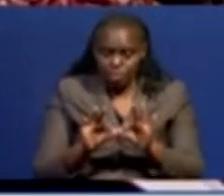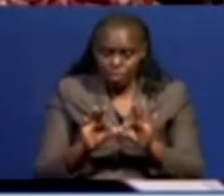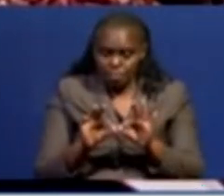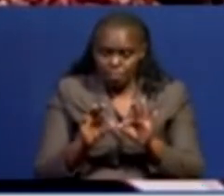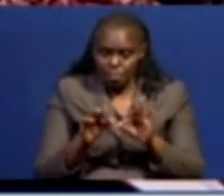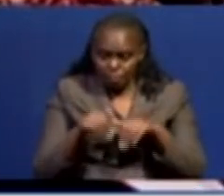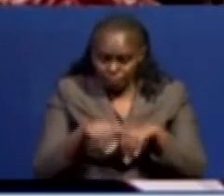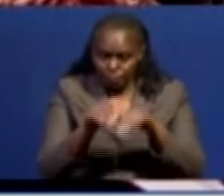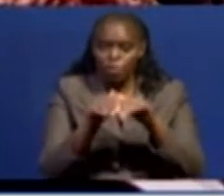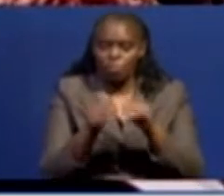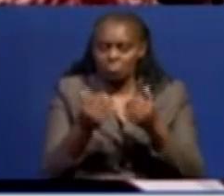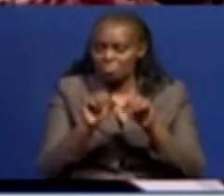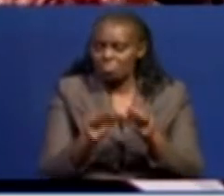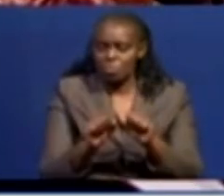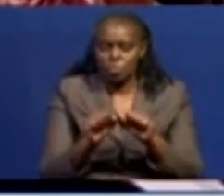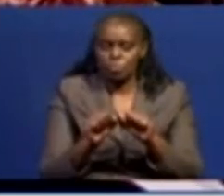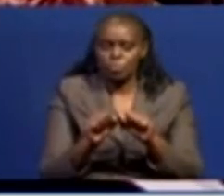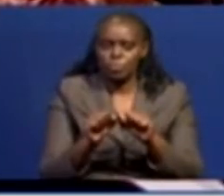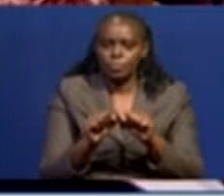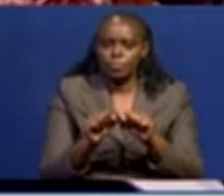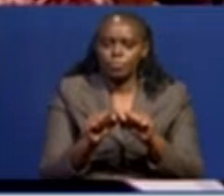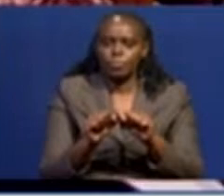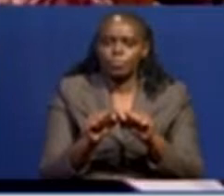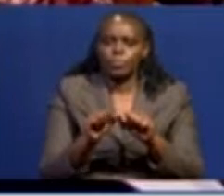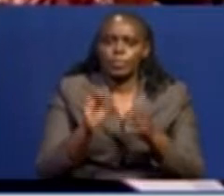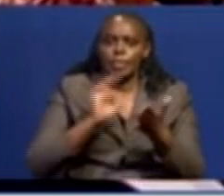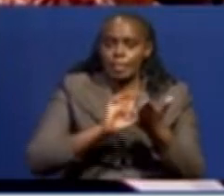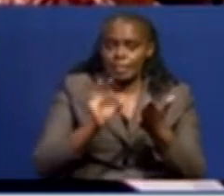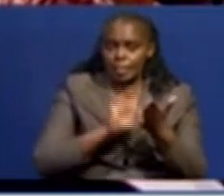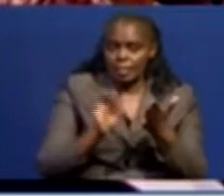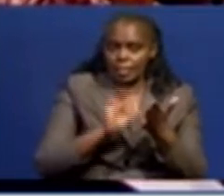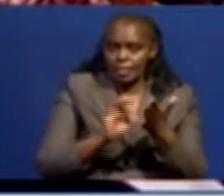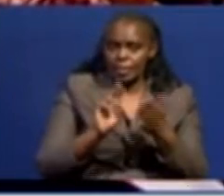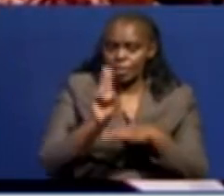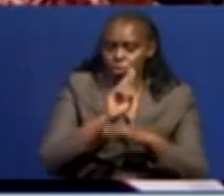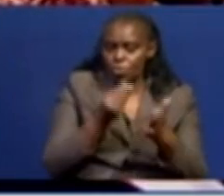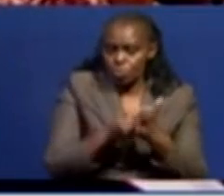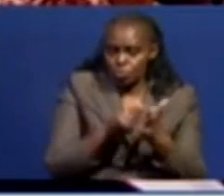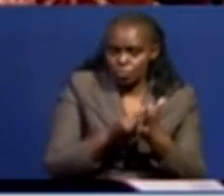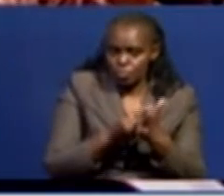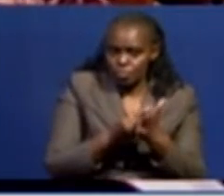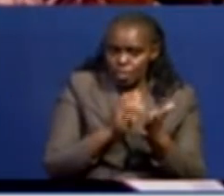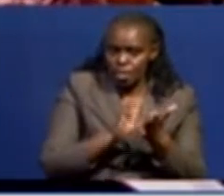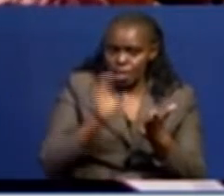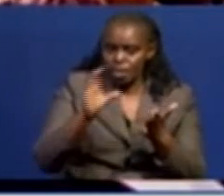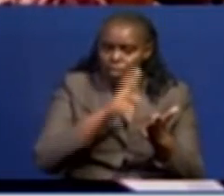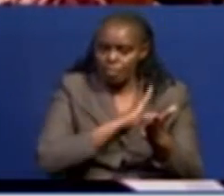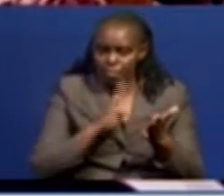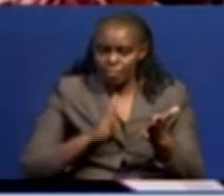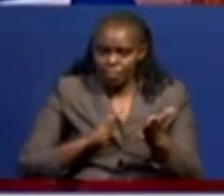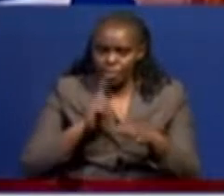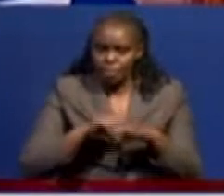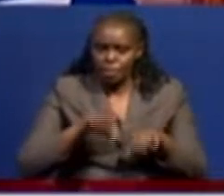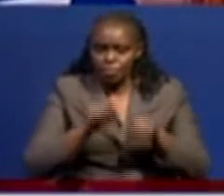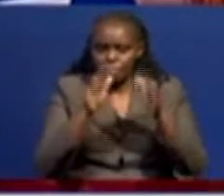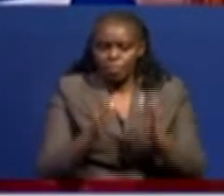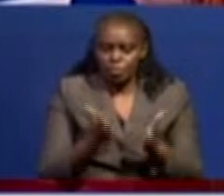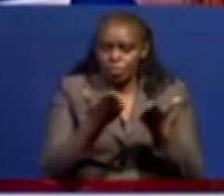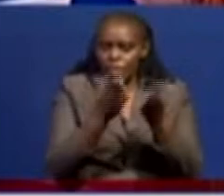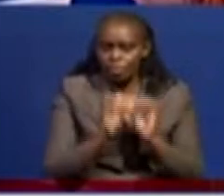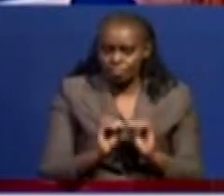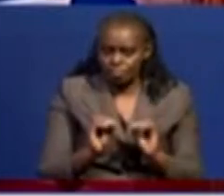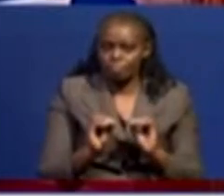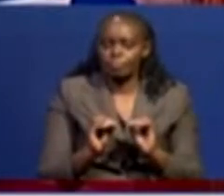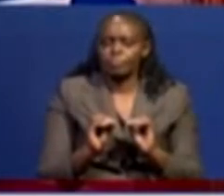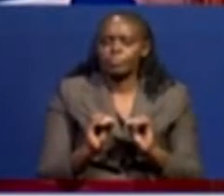accountability be enhanced or upheld? It cannot. Can the secretariat expend monies allocated to the board in the absentia of